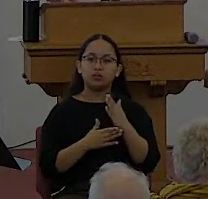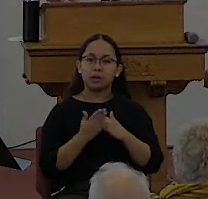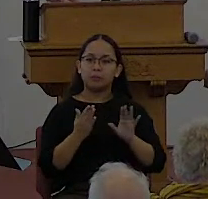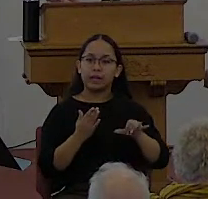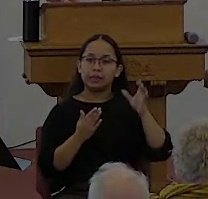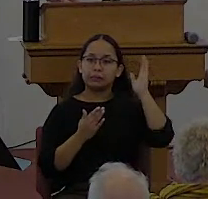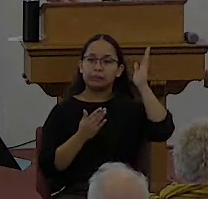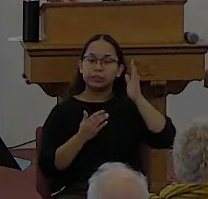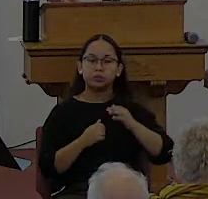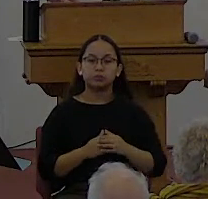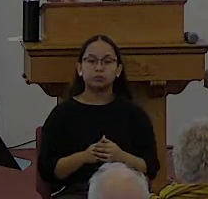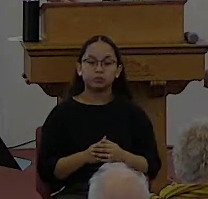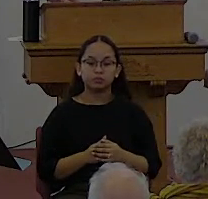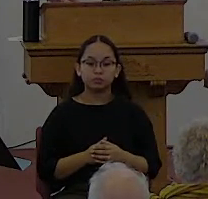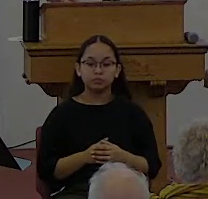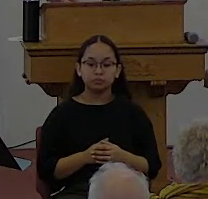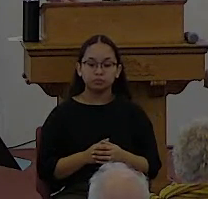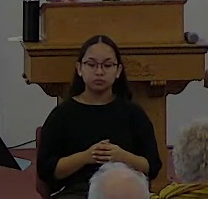presentation.